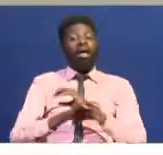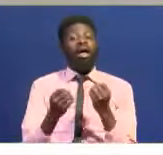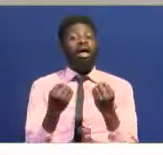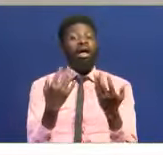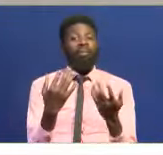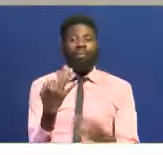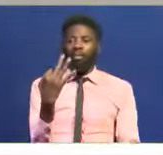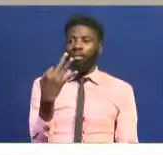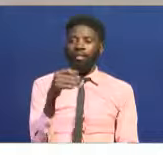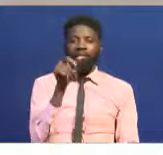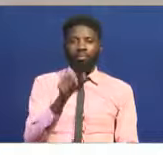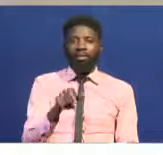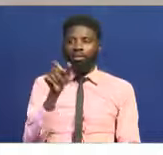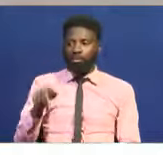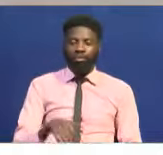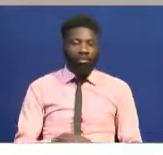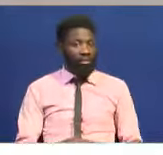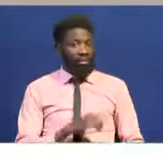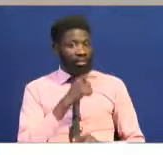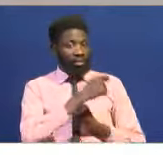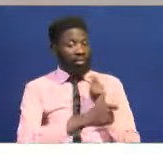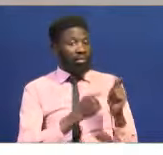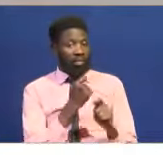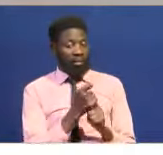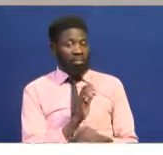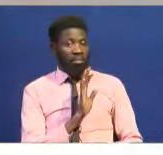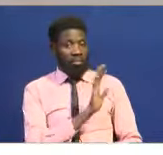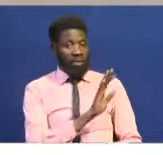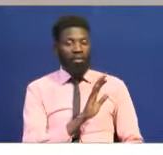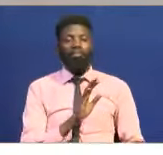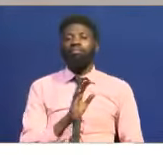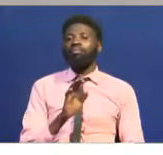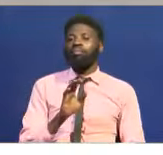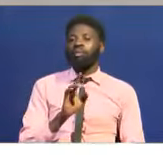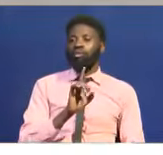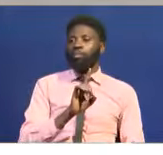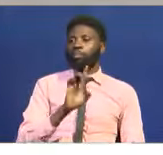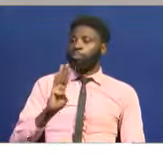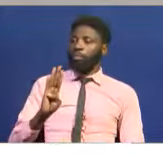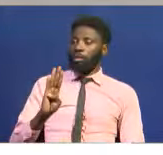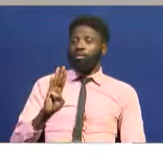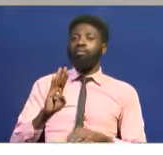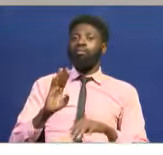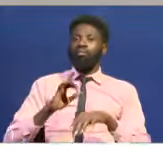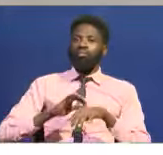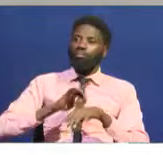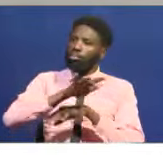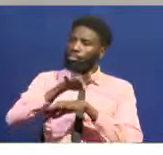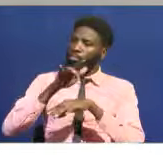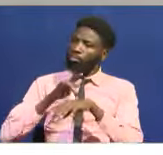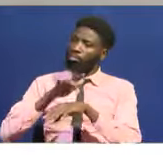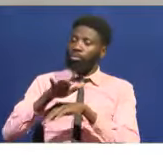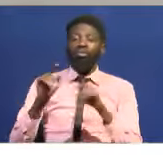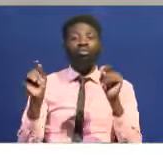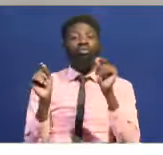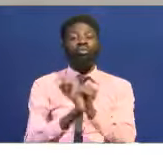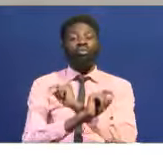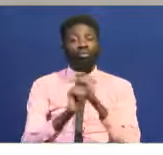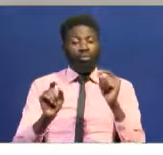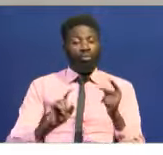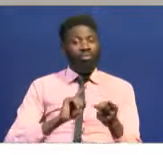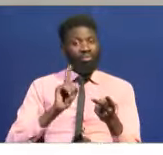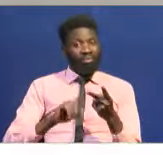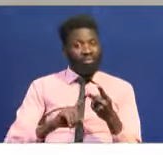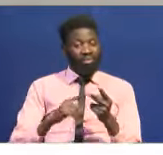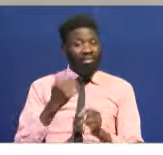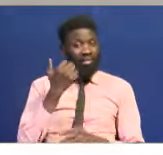This particular strain of Mpox is called at clade 1B, which is more transmissible, and it is also more